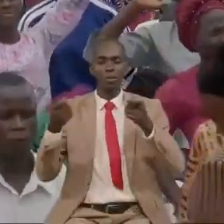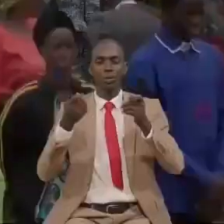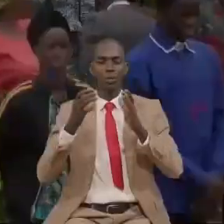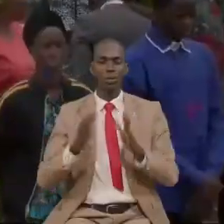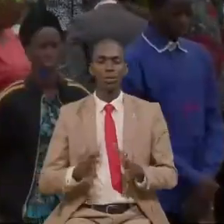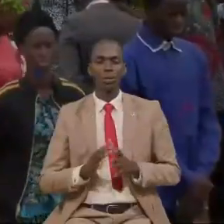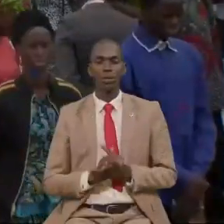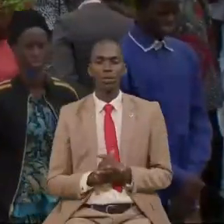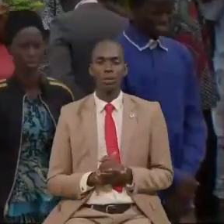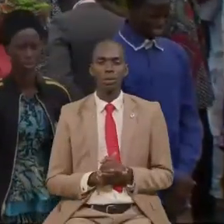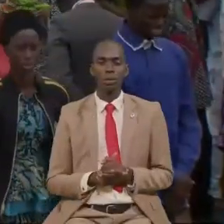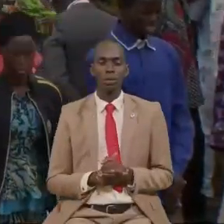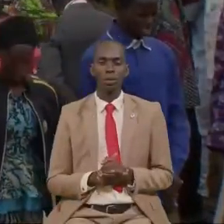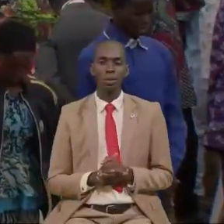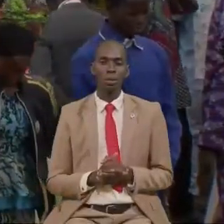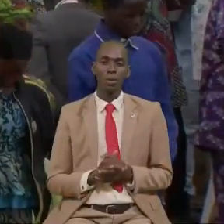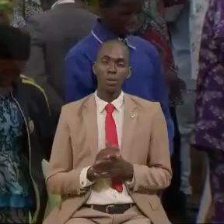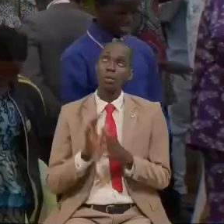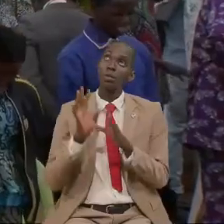Receive him